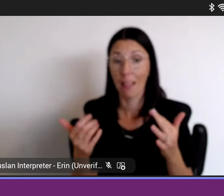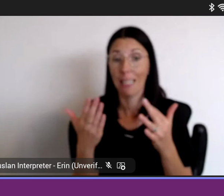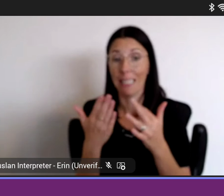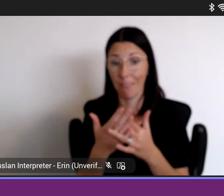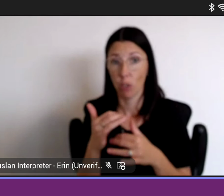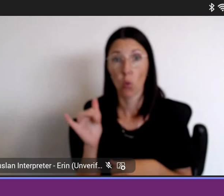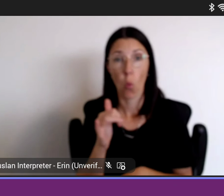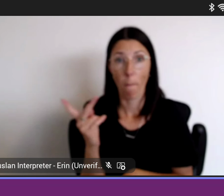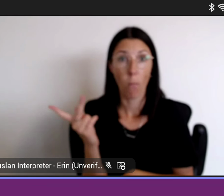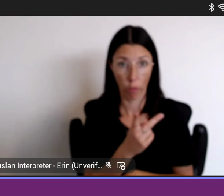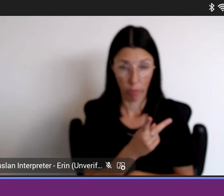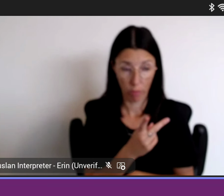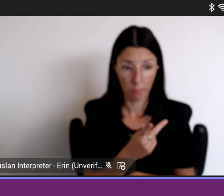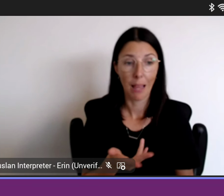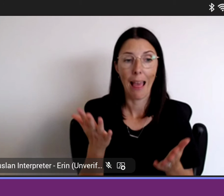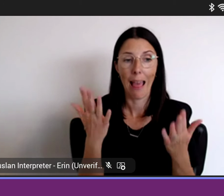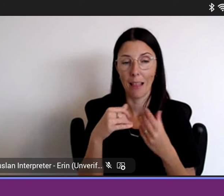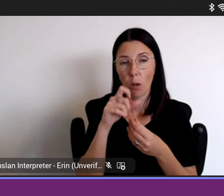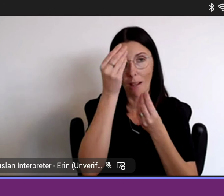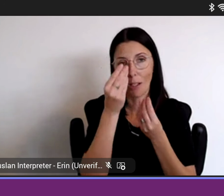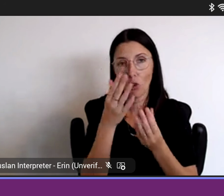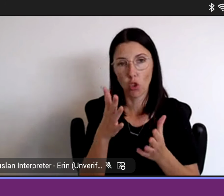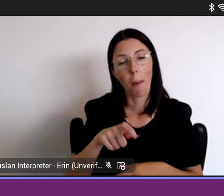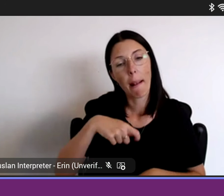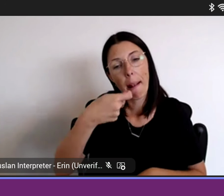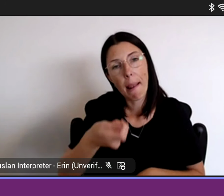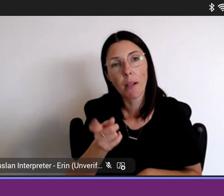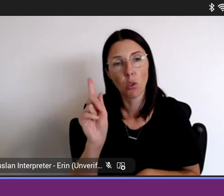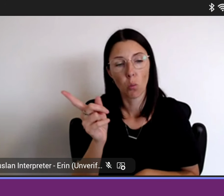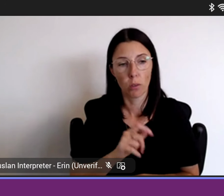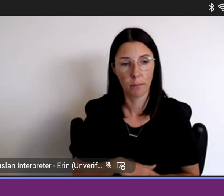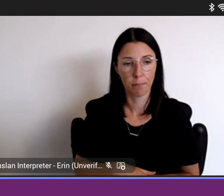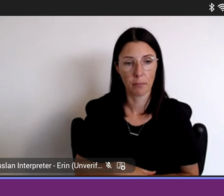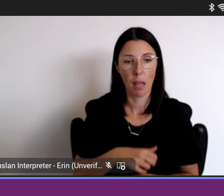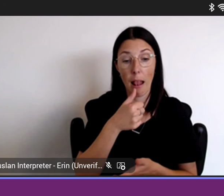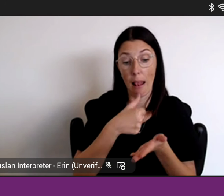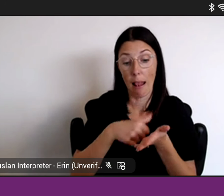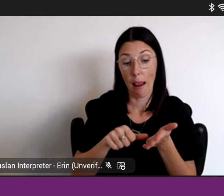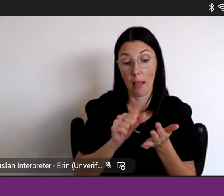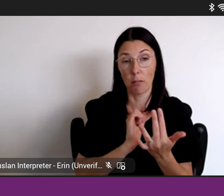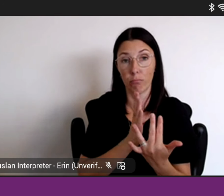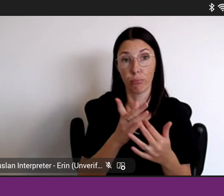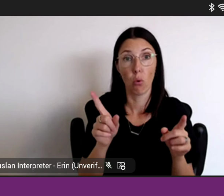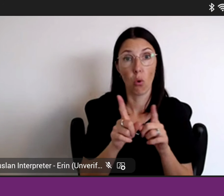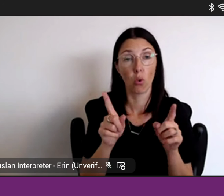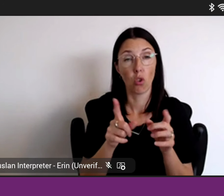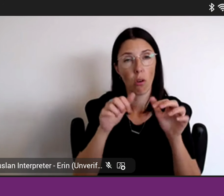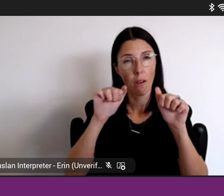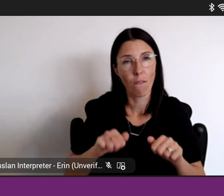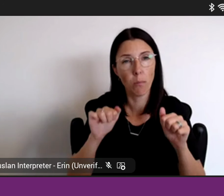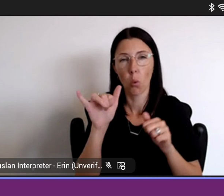steps. Your letter will also confirm the date you became eligible for the NDIS.